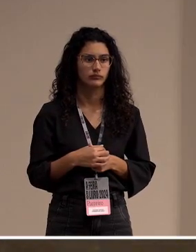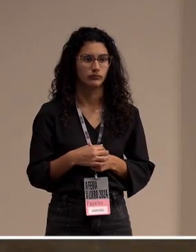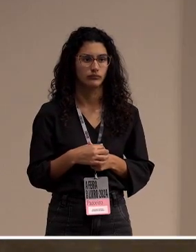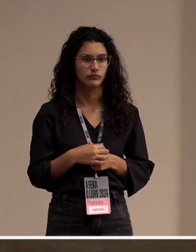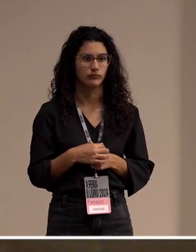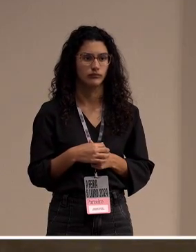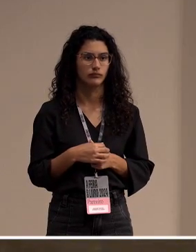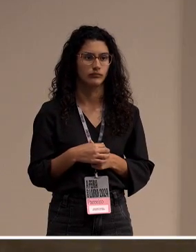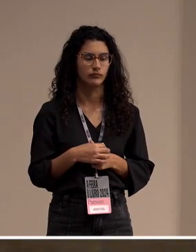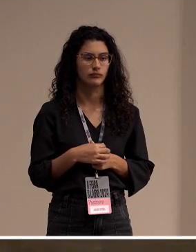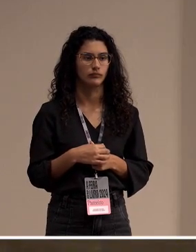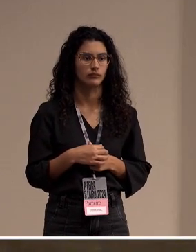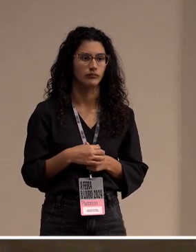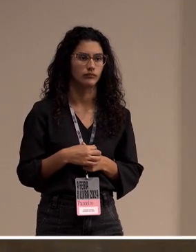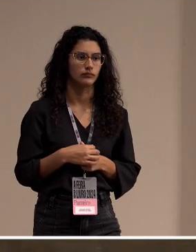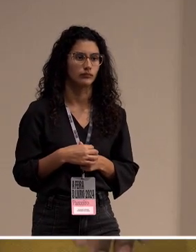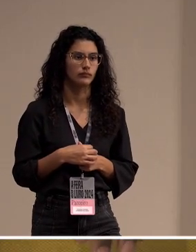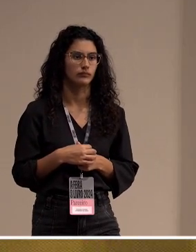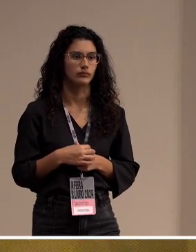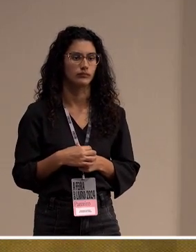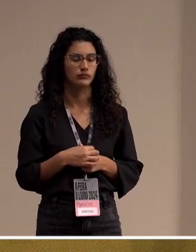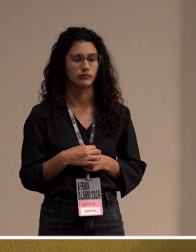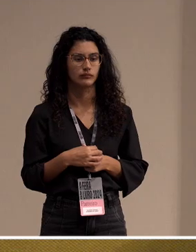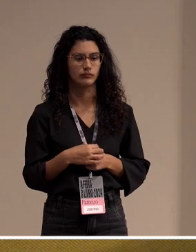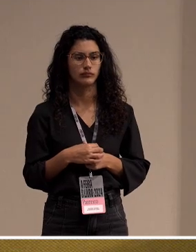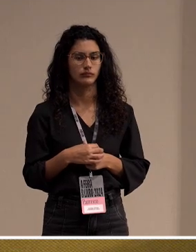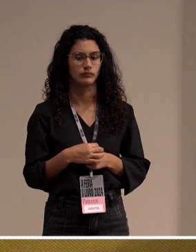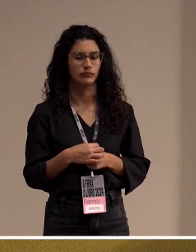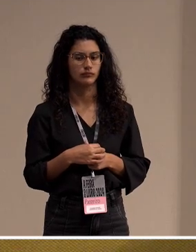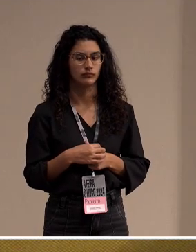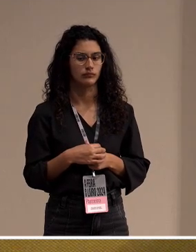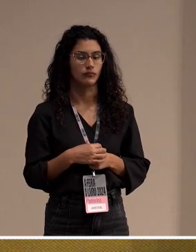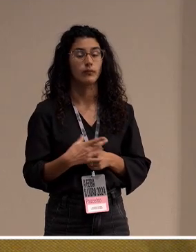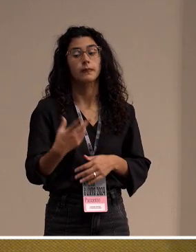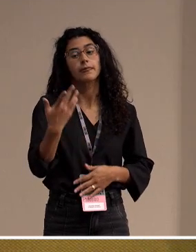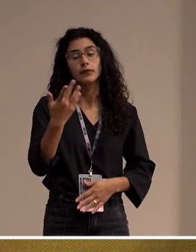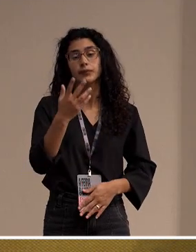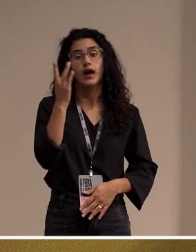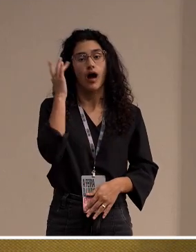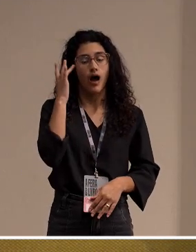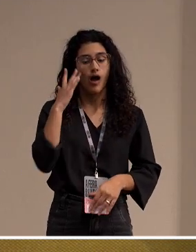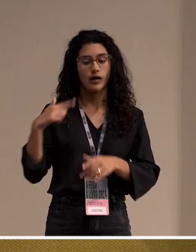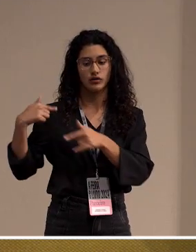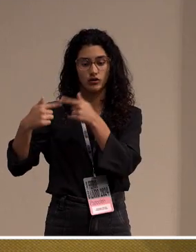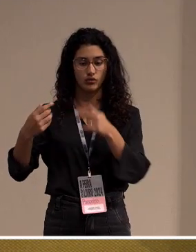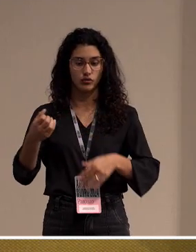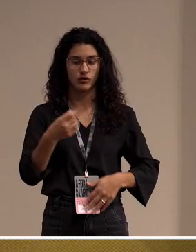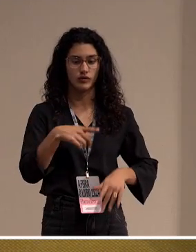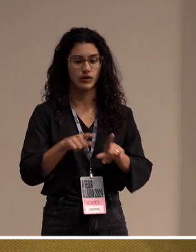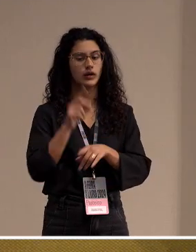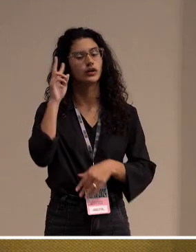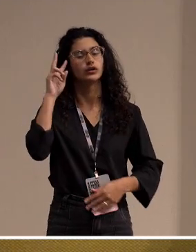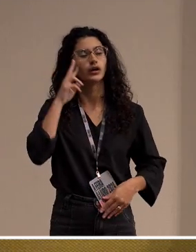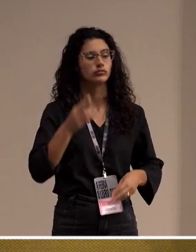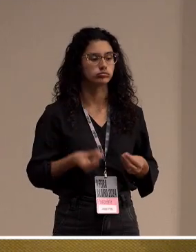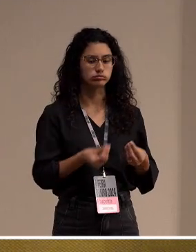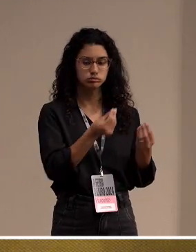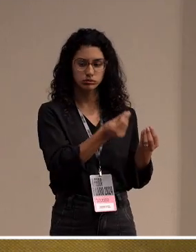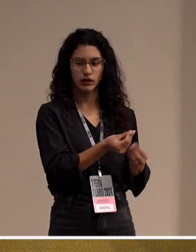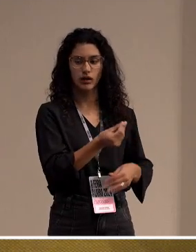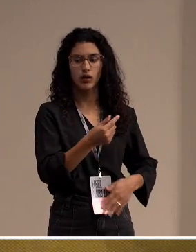Well, first of all, I think with young people, you give them the history, you give them the